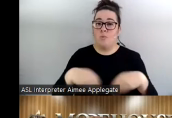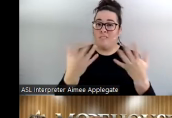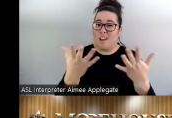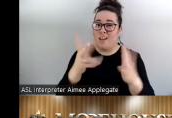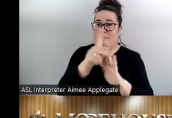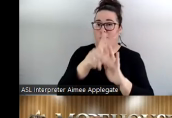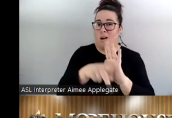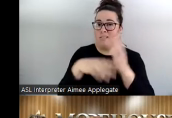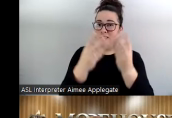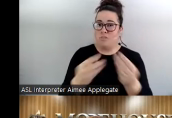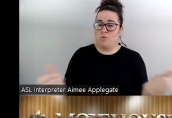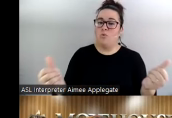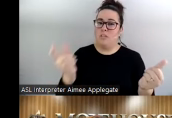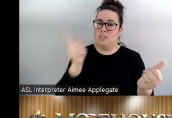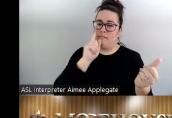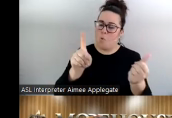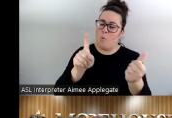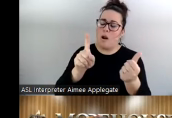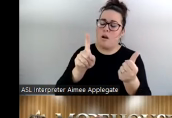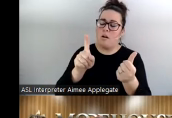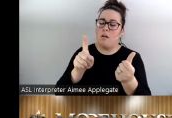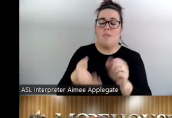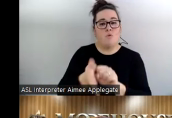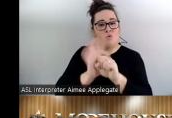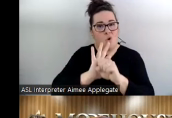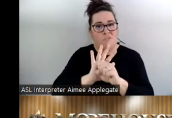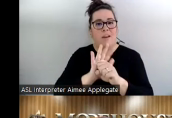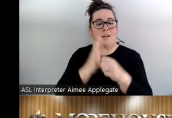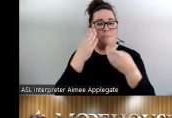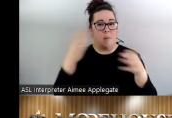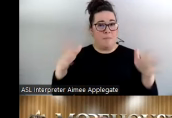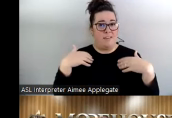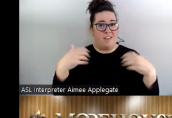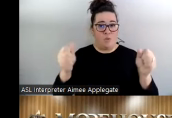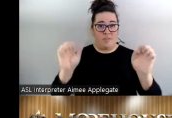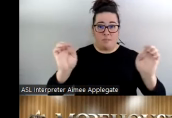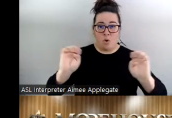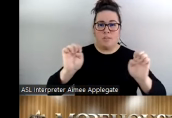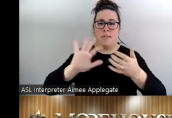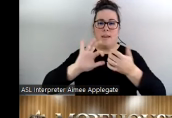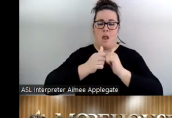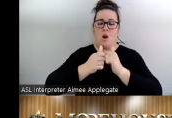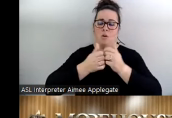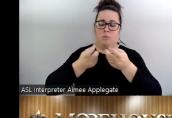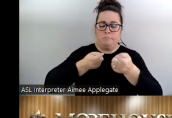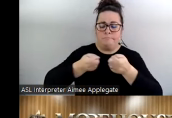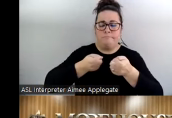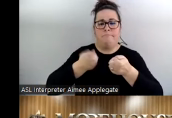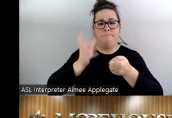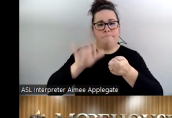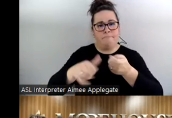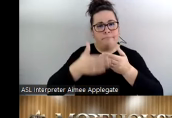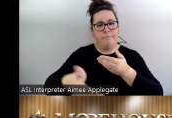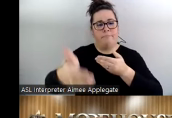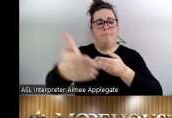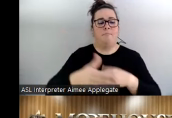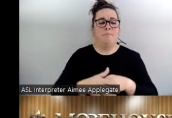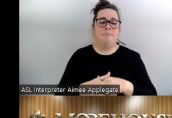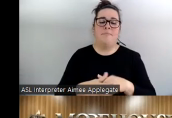end of COVID-19 public health emergency on insured communities. And identify opportunities for